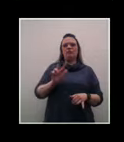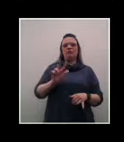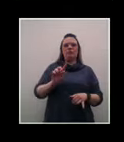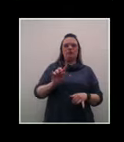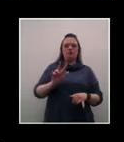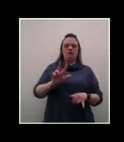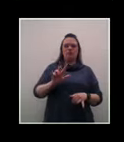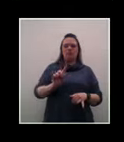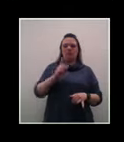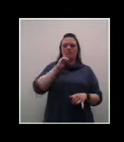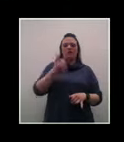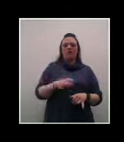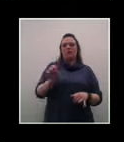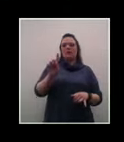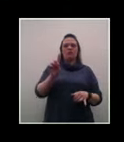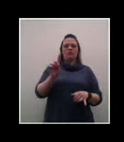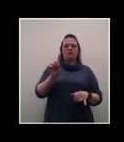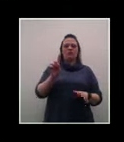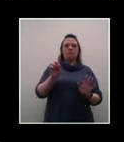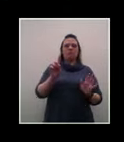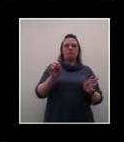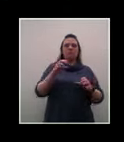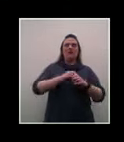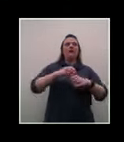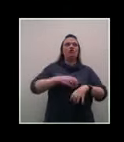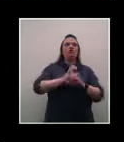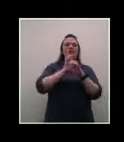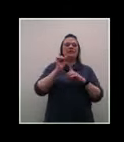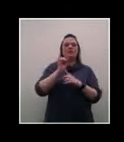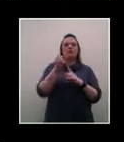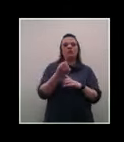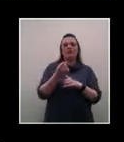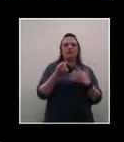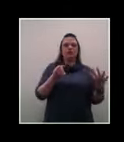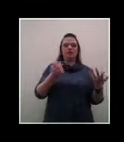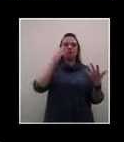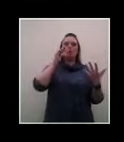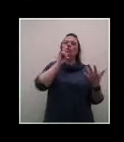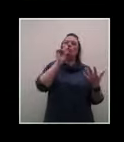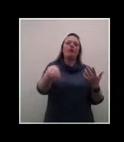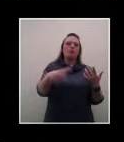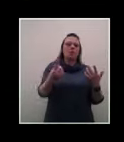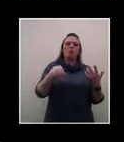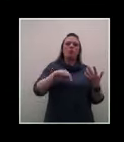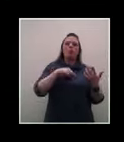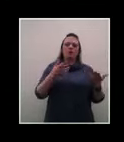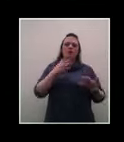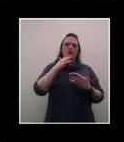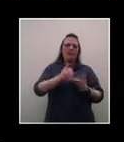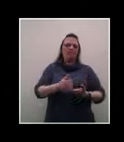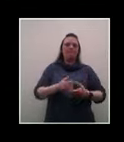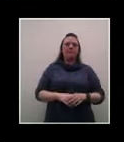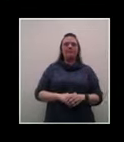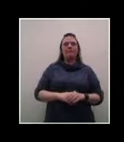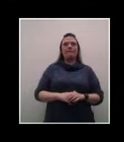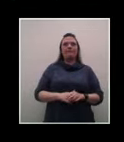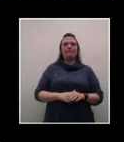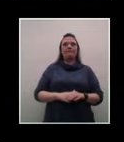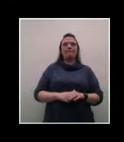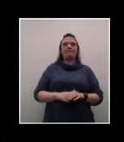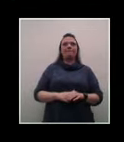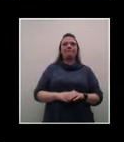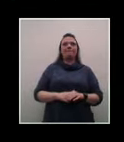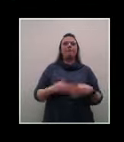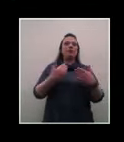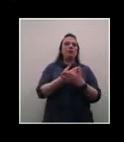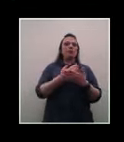716-834-3131 for anyone who is just in a crisis situation. Know that you're not alone. We're here to help. And we have